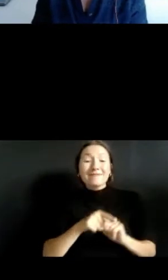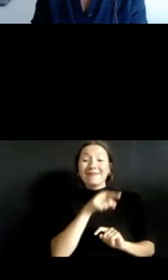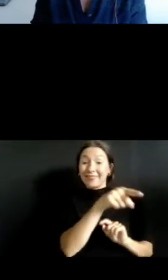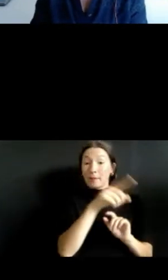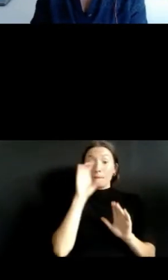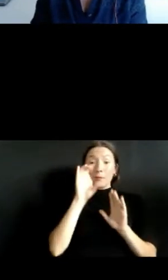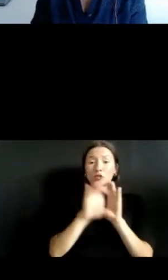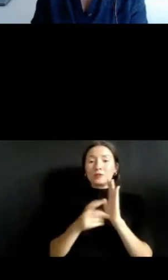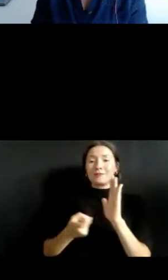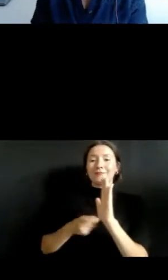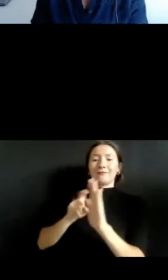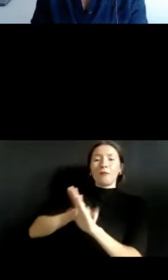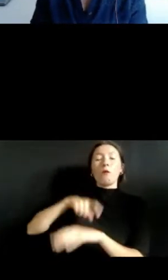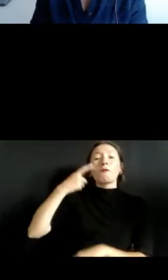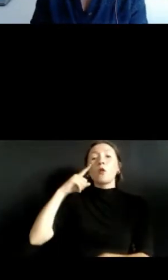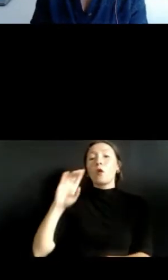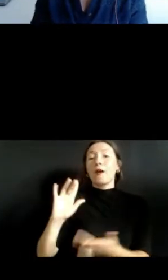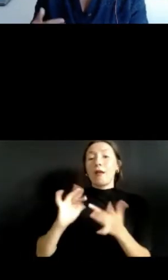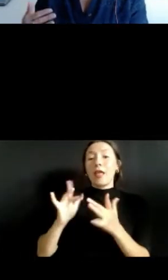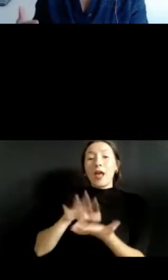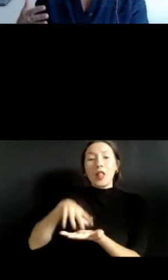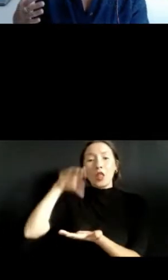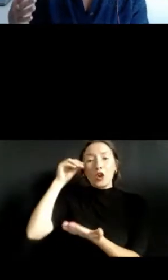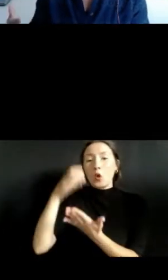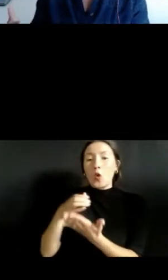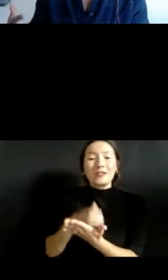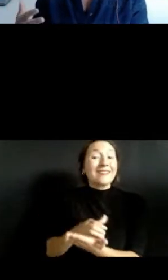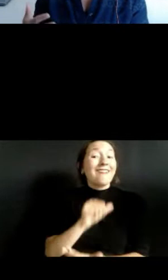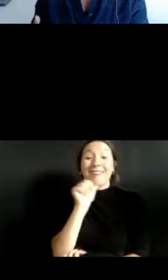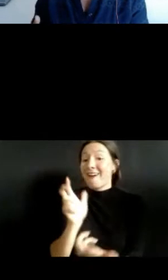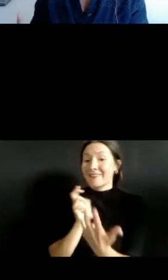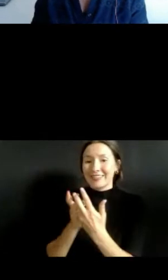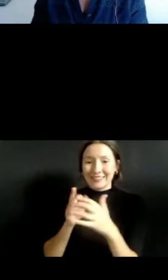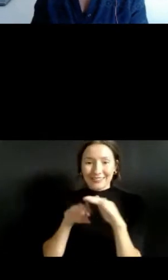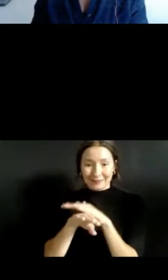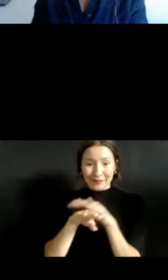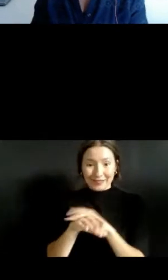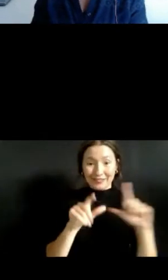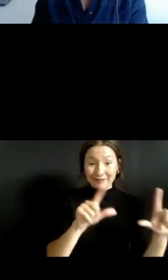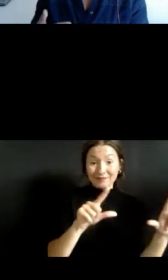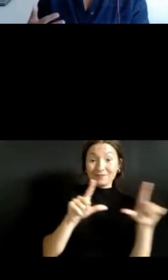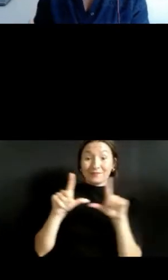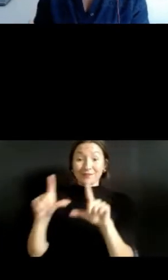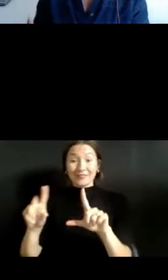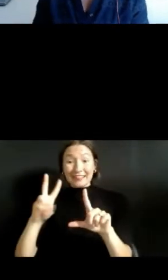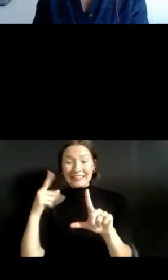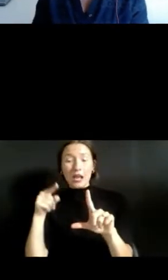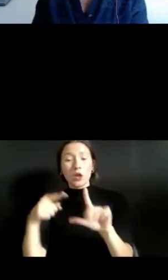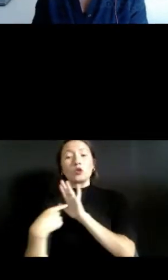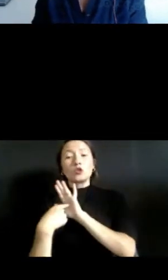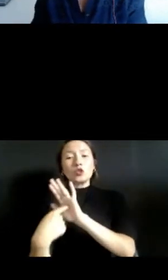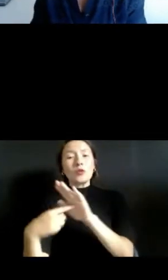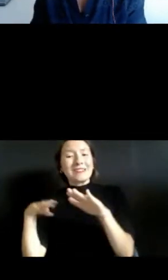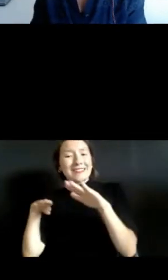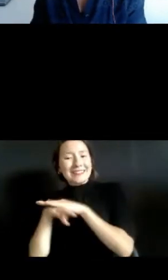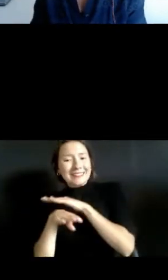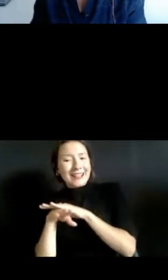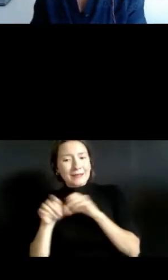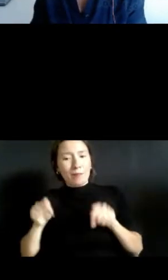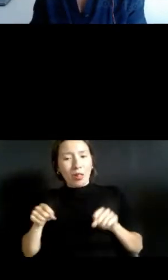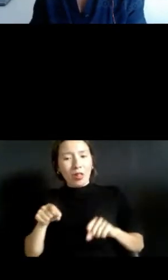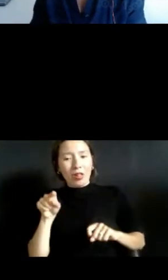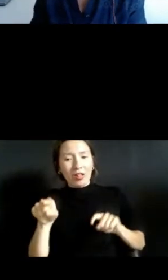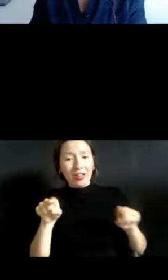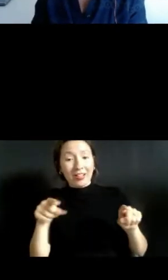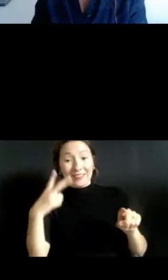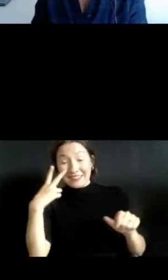And the second image shows the accessible alternative. So it's been adapted so that each of the squares has its colour indicated